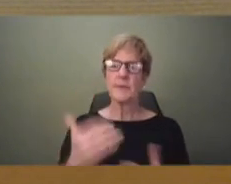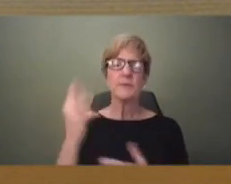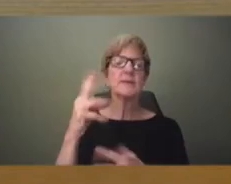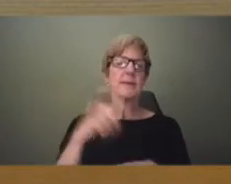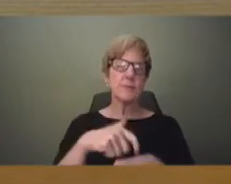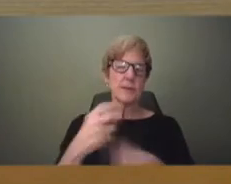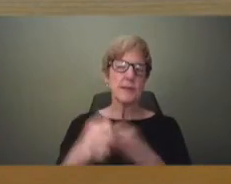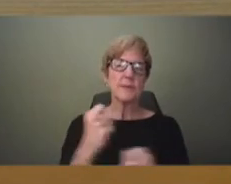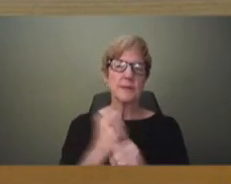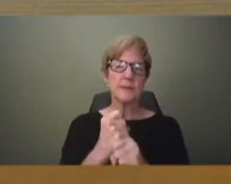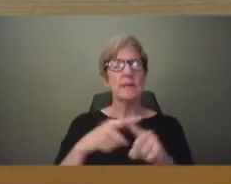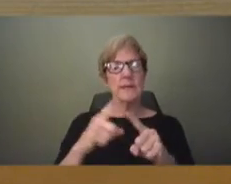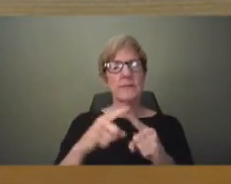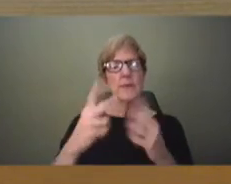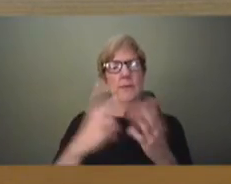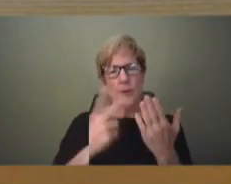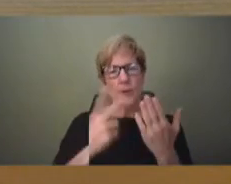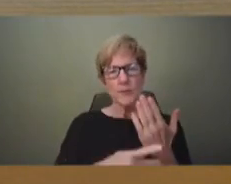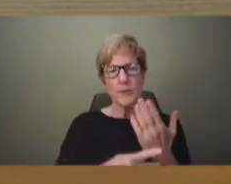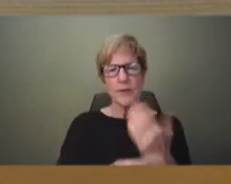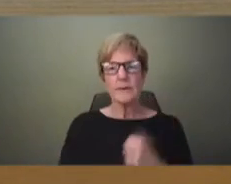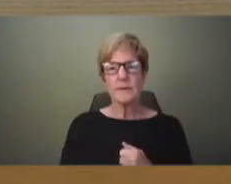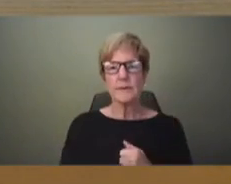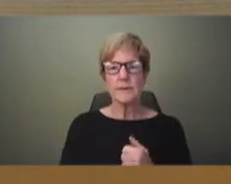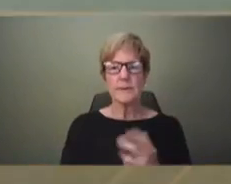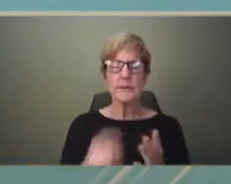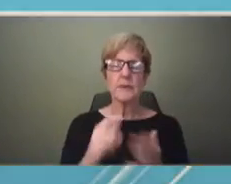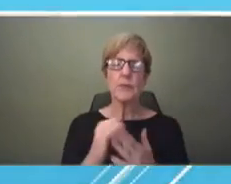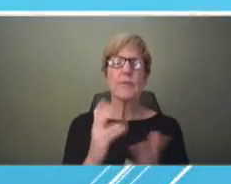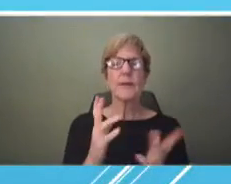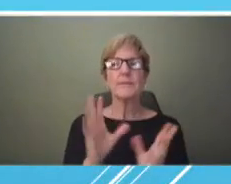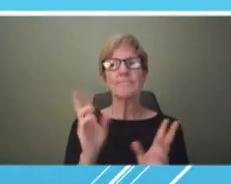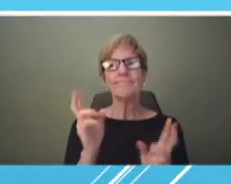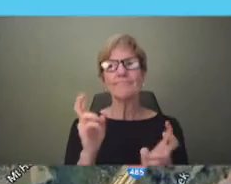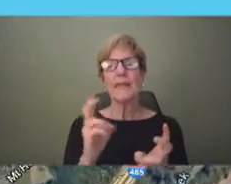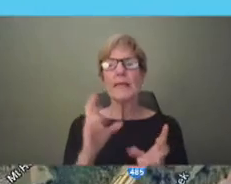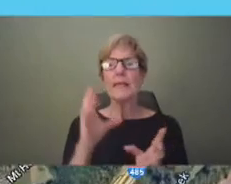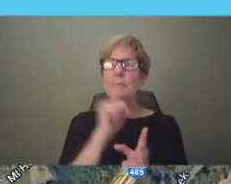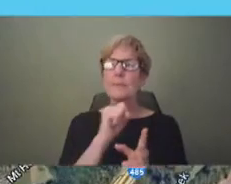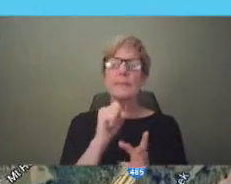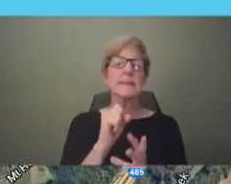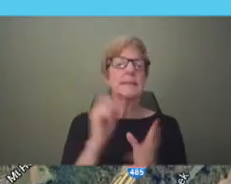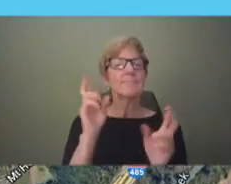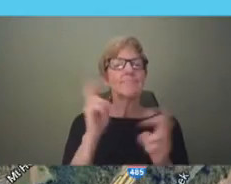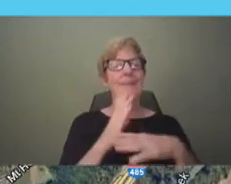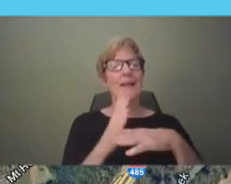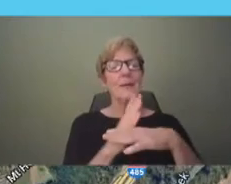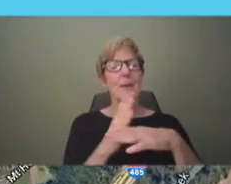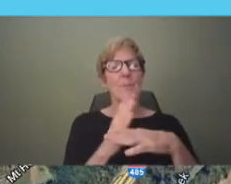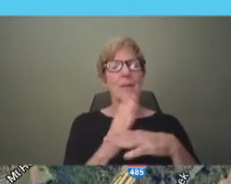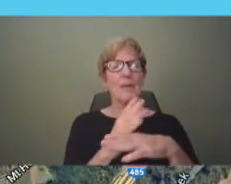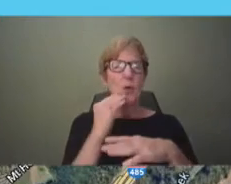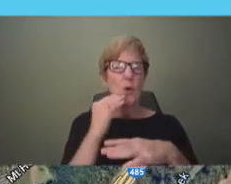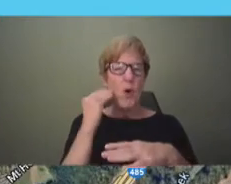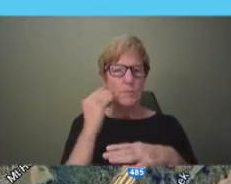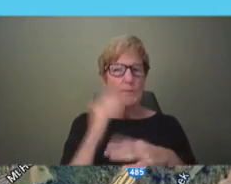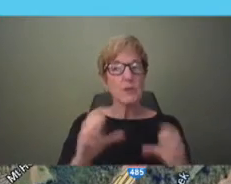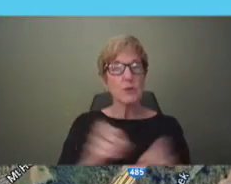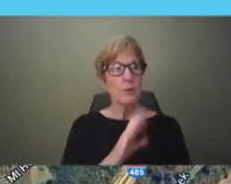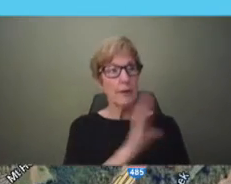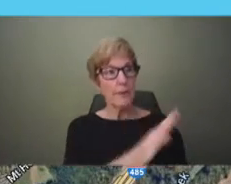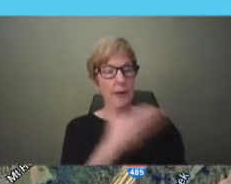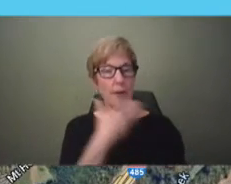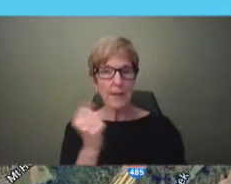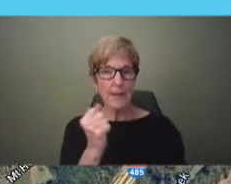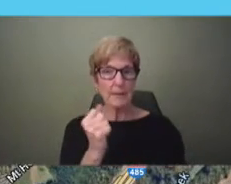some projects bringing this new kind of missing middle housing to the market um and uh are doing their best uh to adapt their